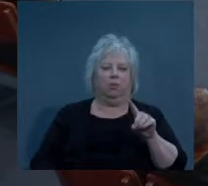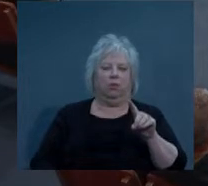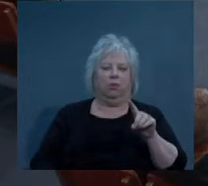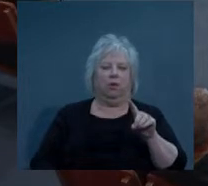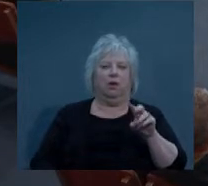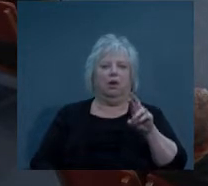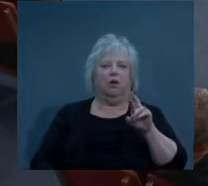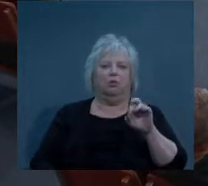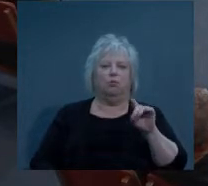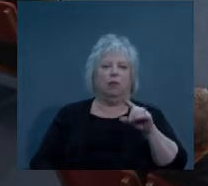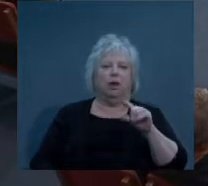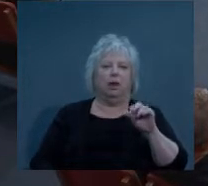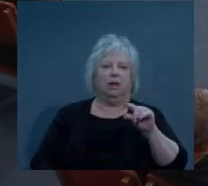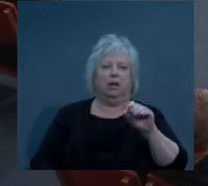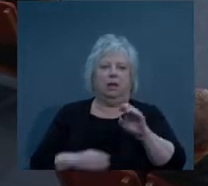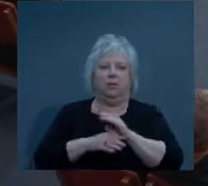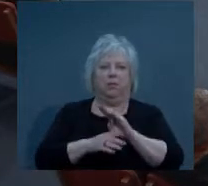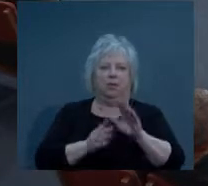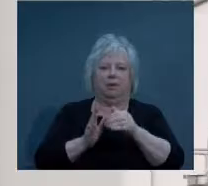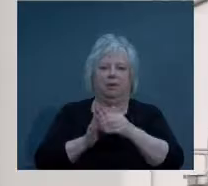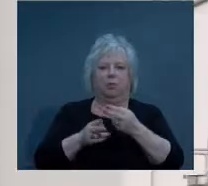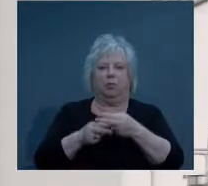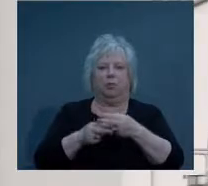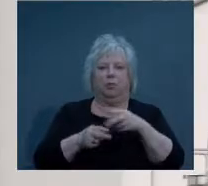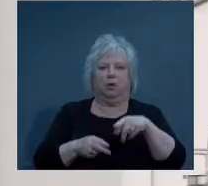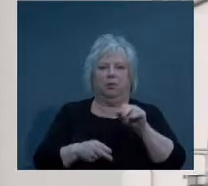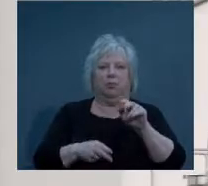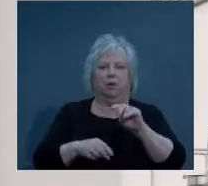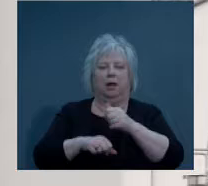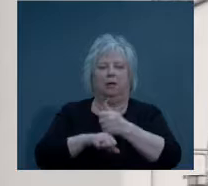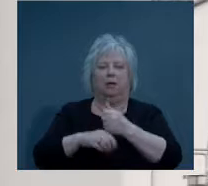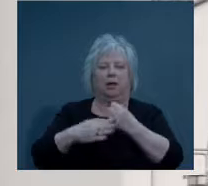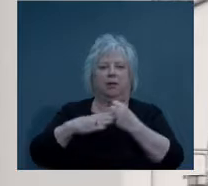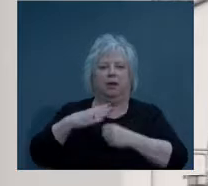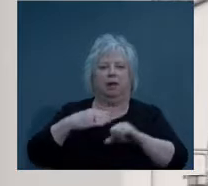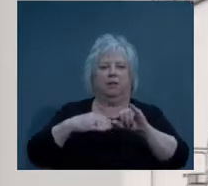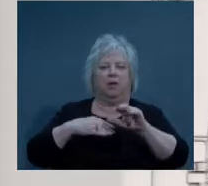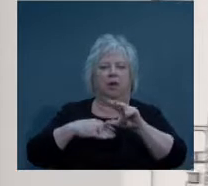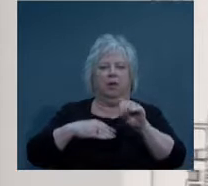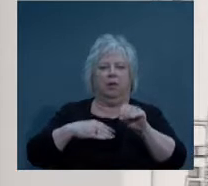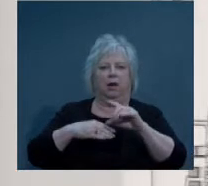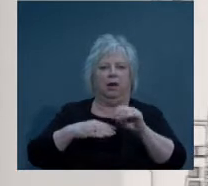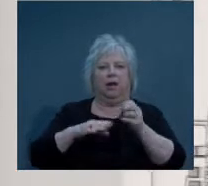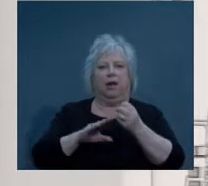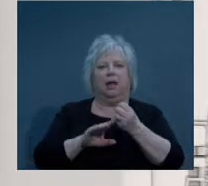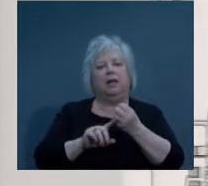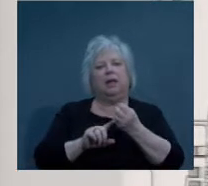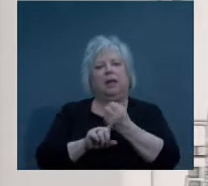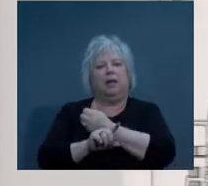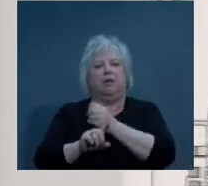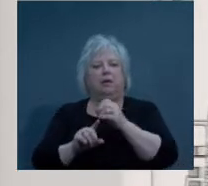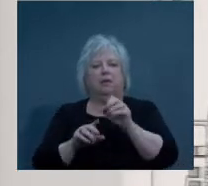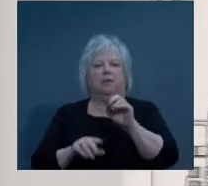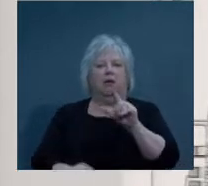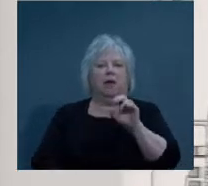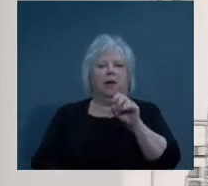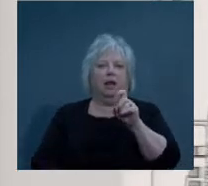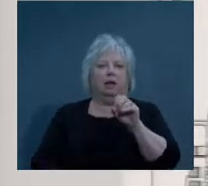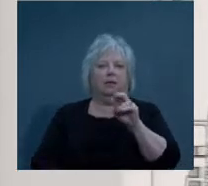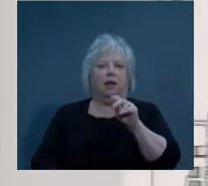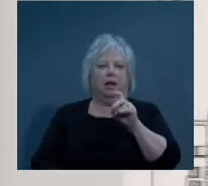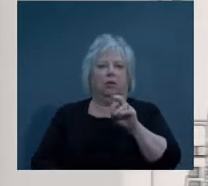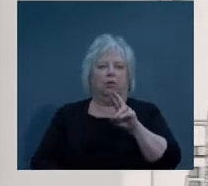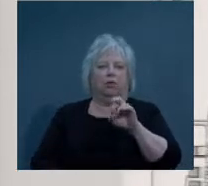S-1851, Redgate Business Center, preliminary plat located south of Interstate 30 and east of Alexander Road. A